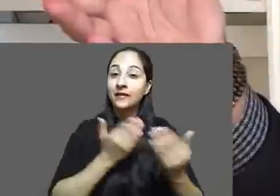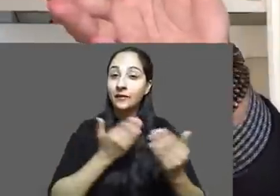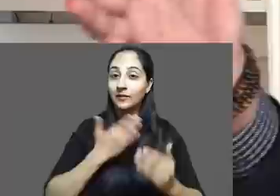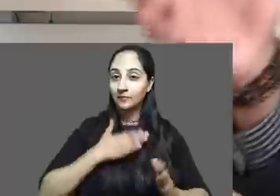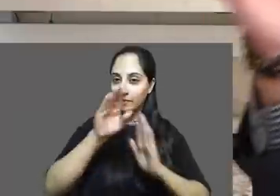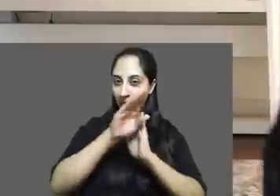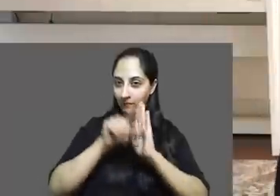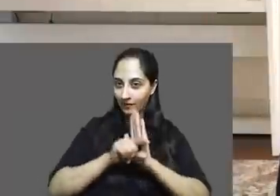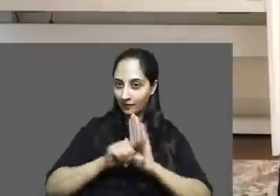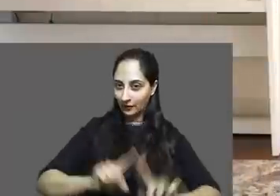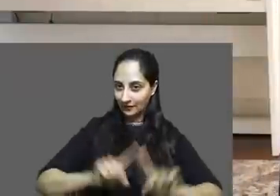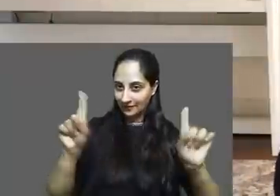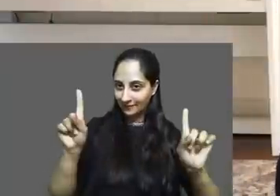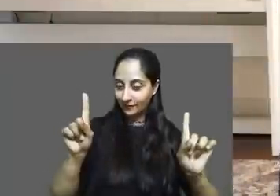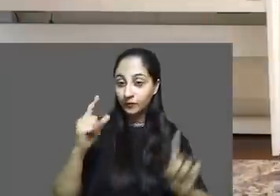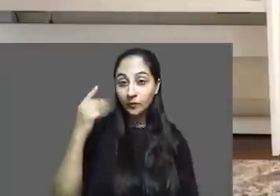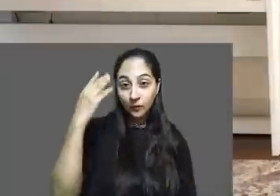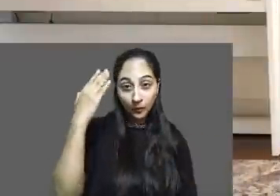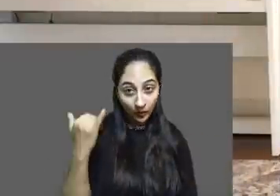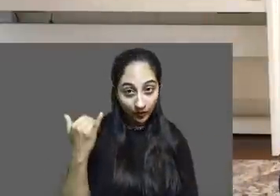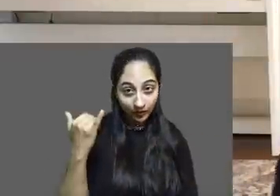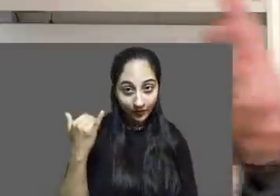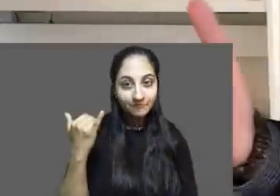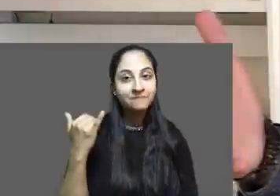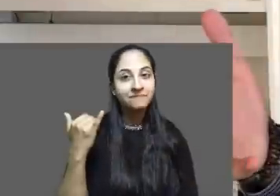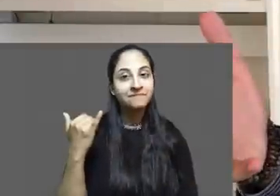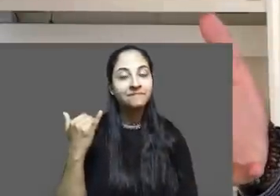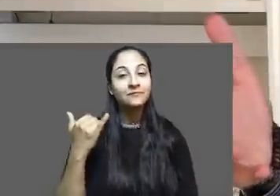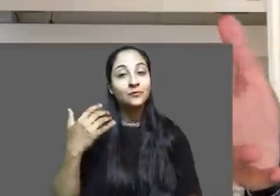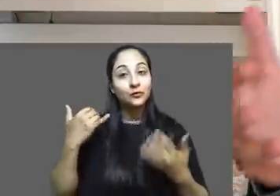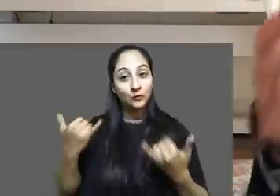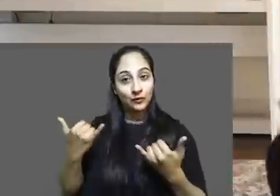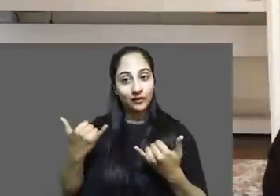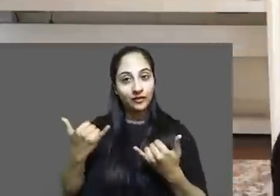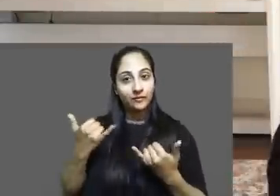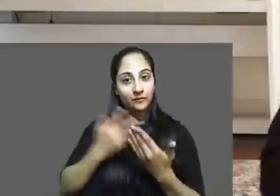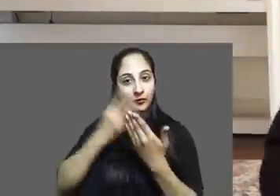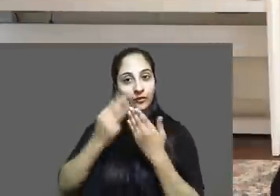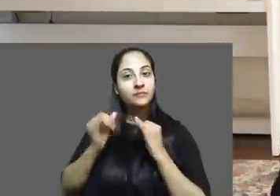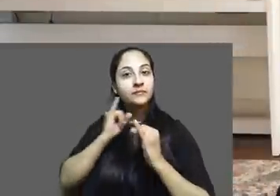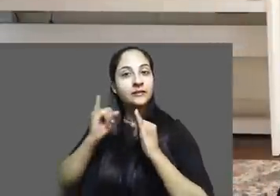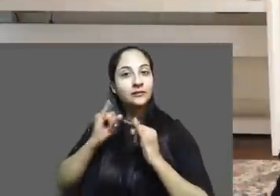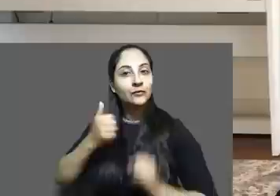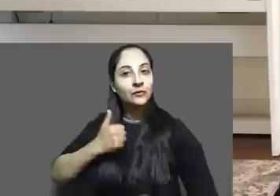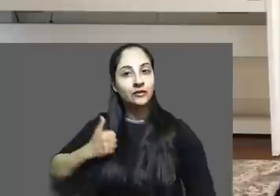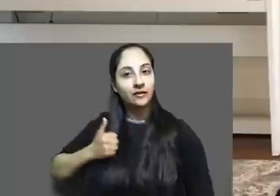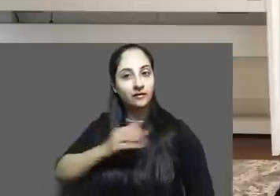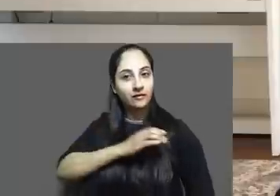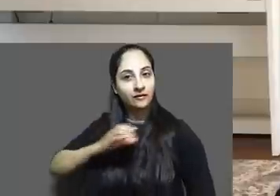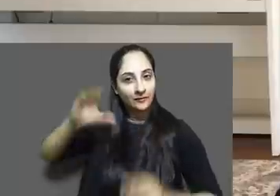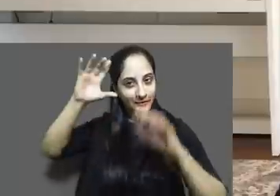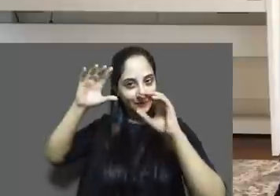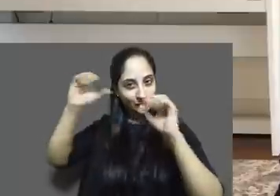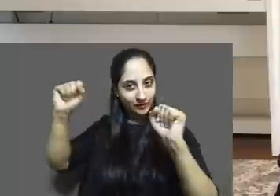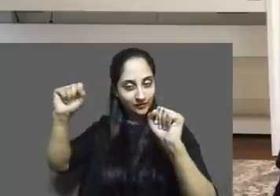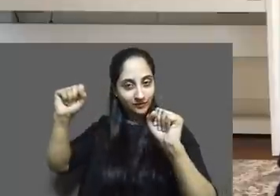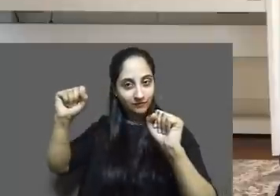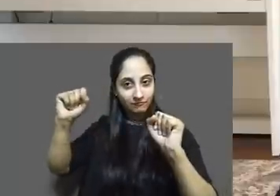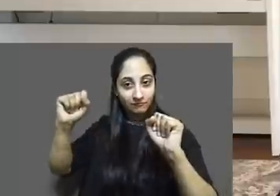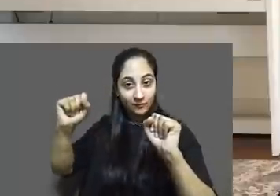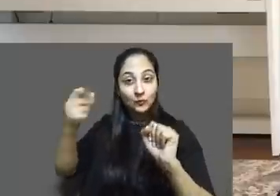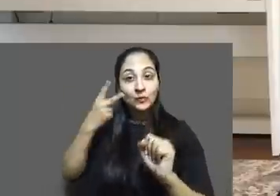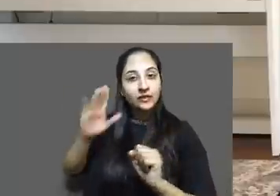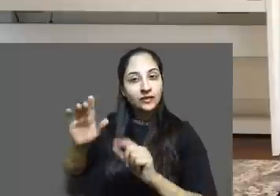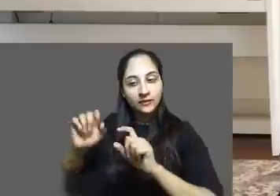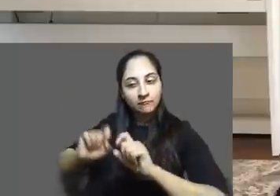not in front of that painting. You might be asking yourself why. Well, the reason is very simple. Tonight, I'll be interviewing President Amir Ali Qasim Laka. Now, if you